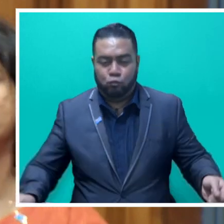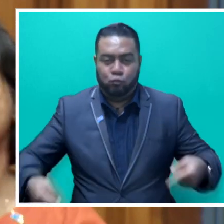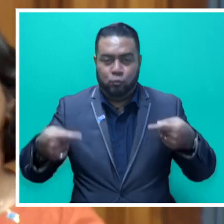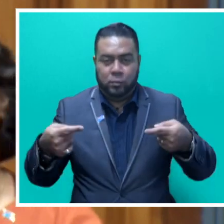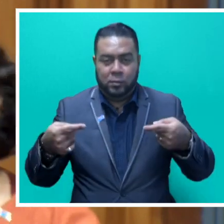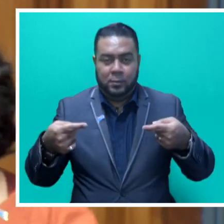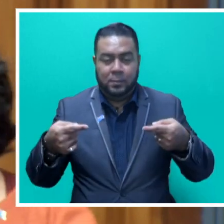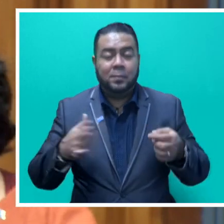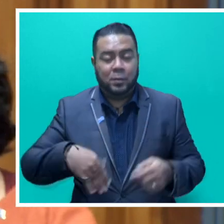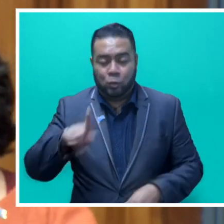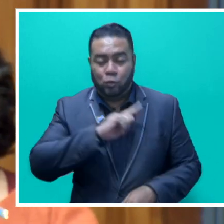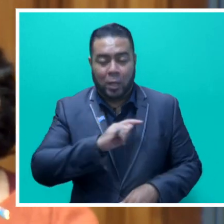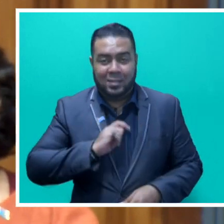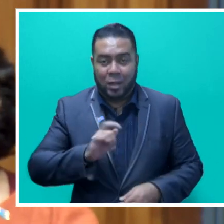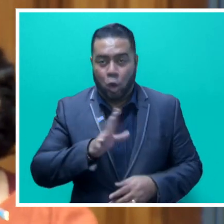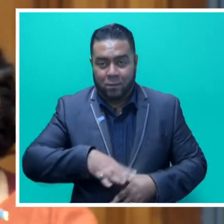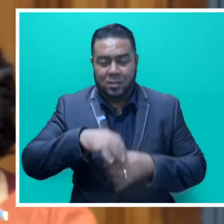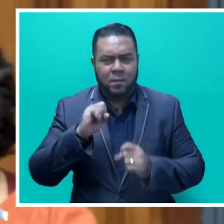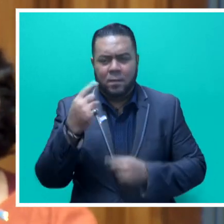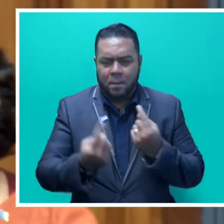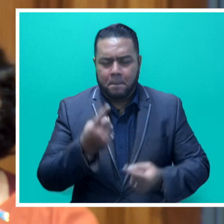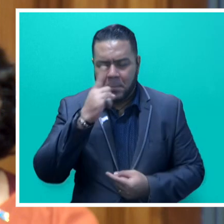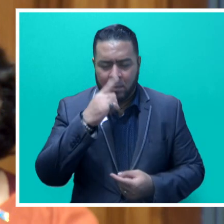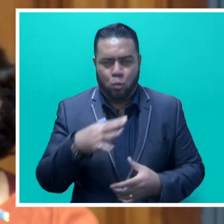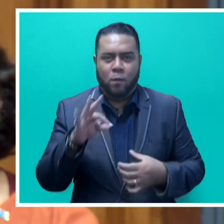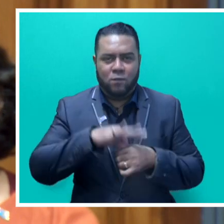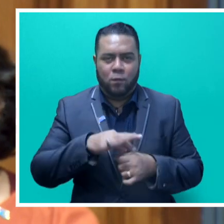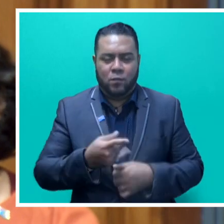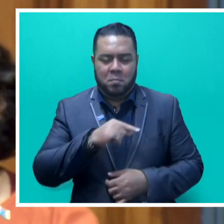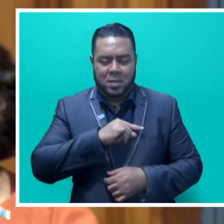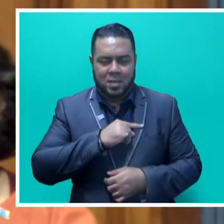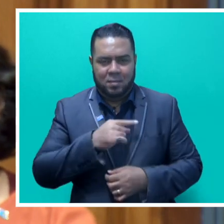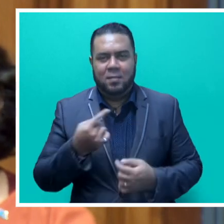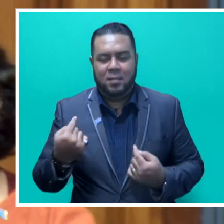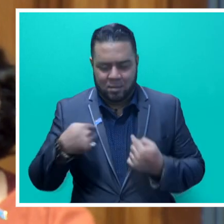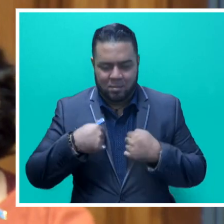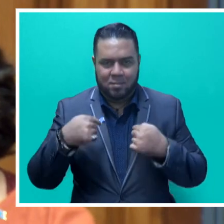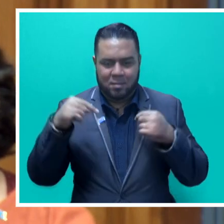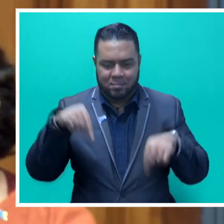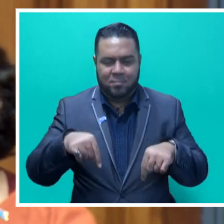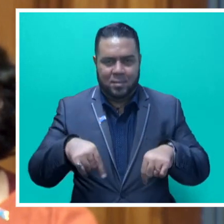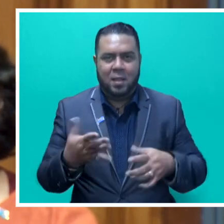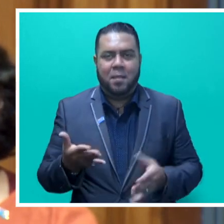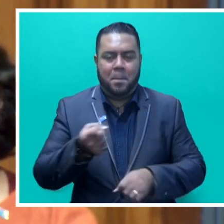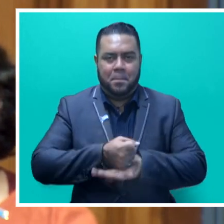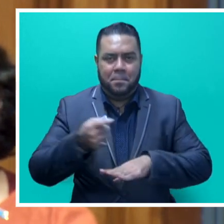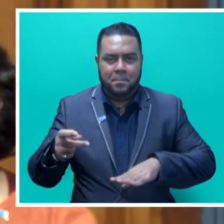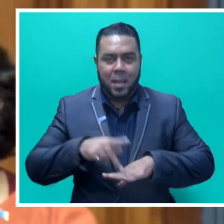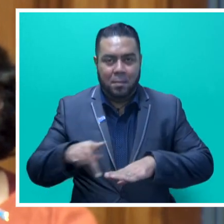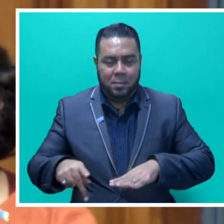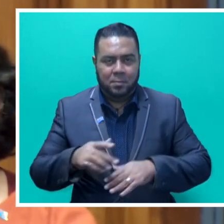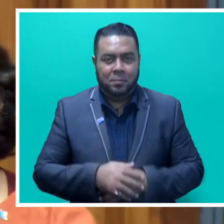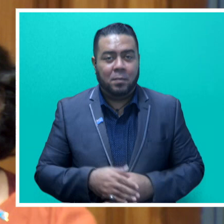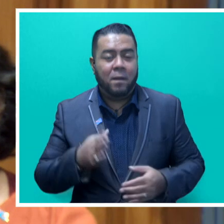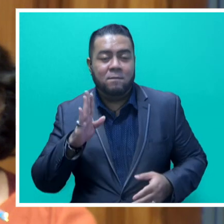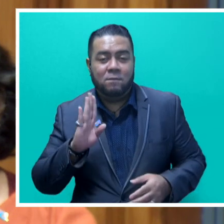and confidence of every single voter who saw fit to elect me to this position. And so, my first vote